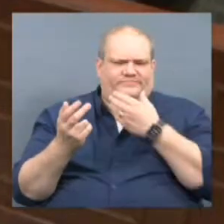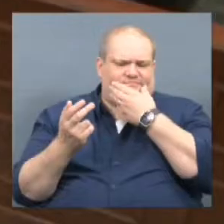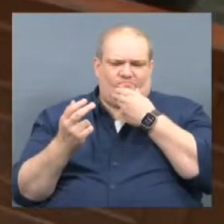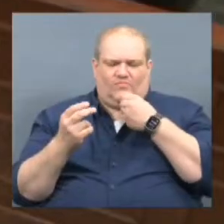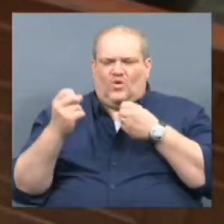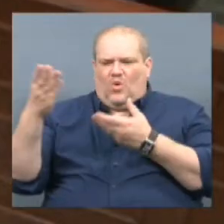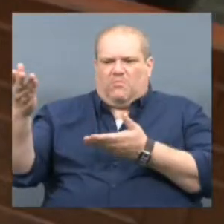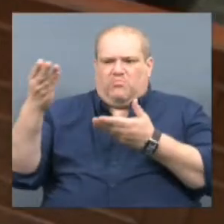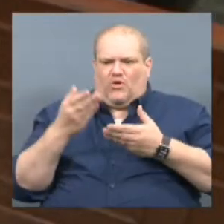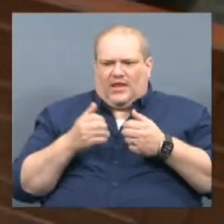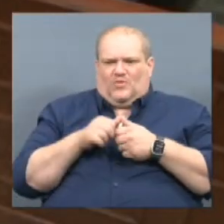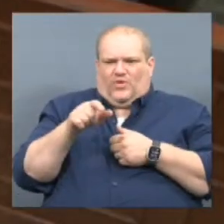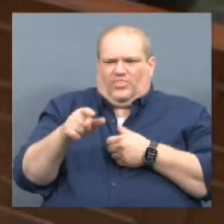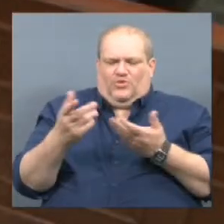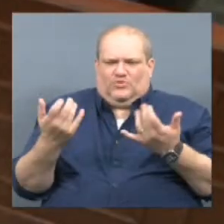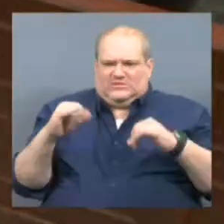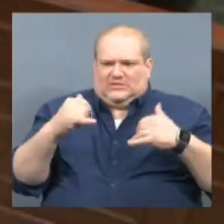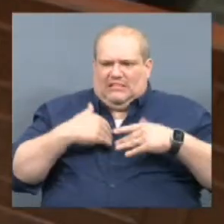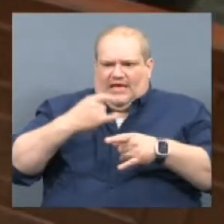or bring it with you.